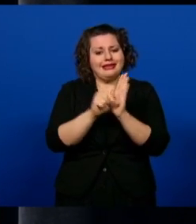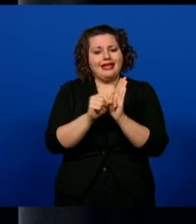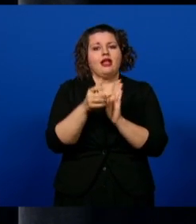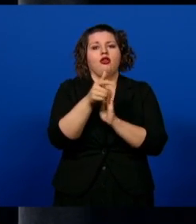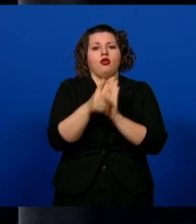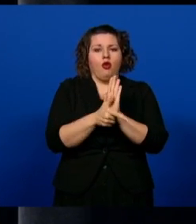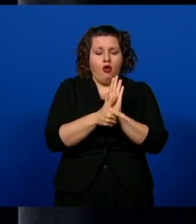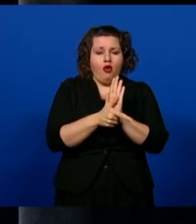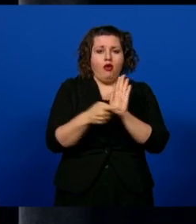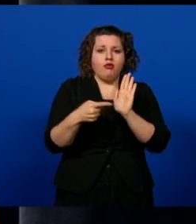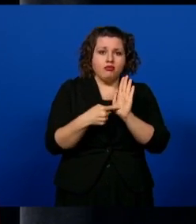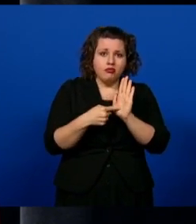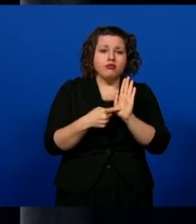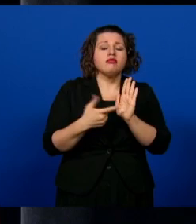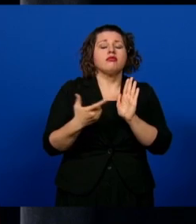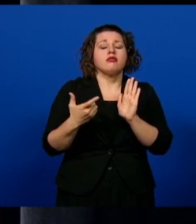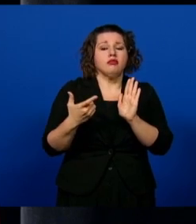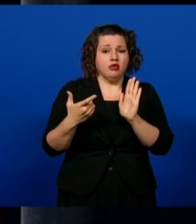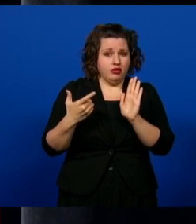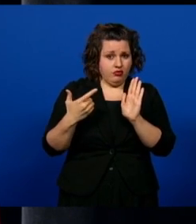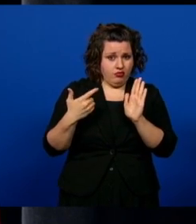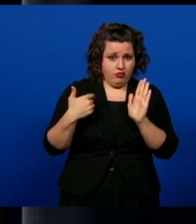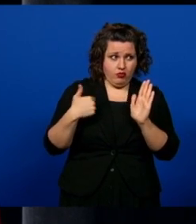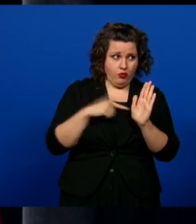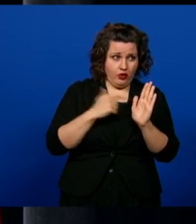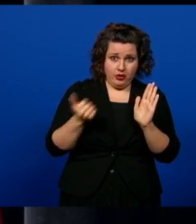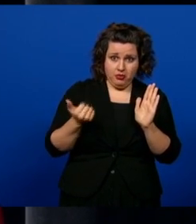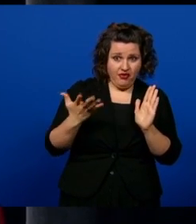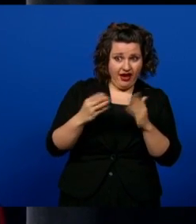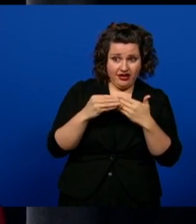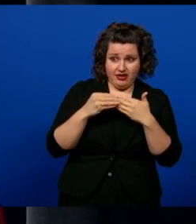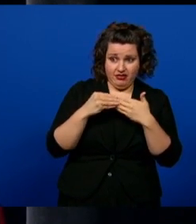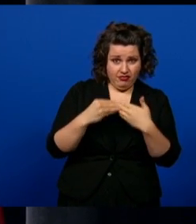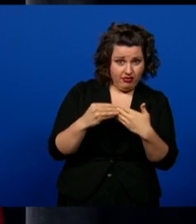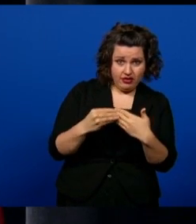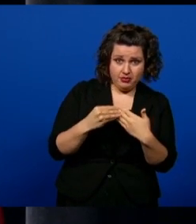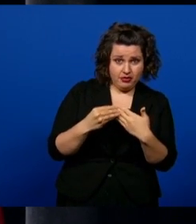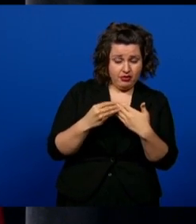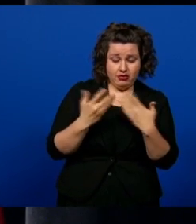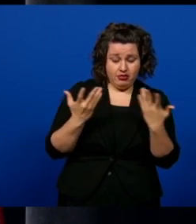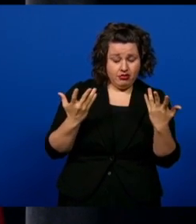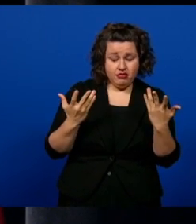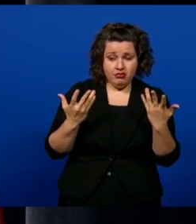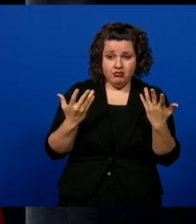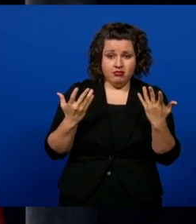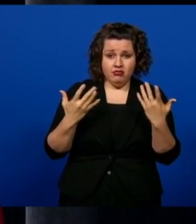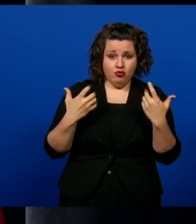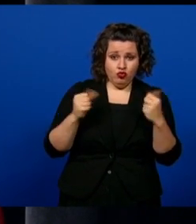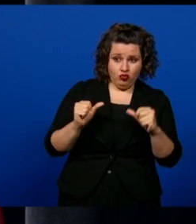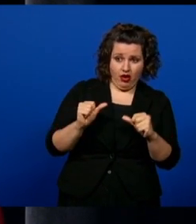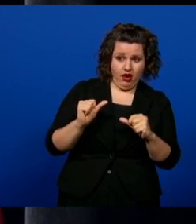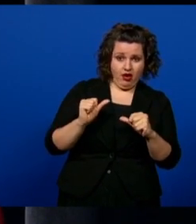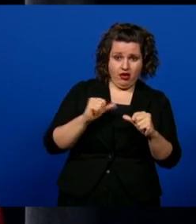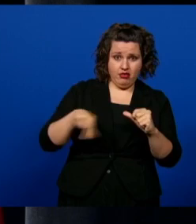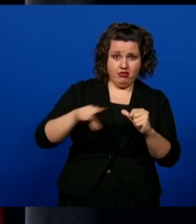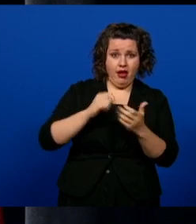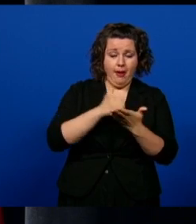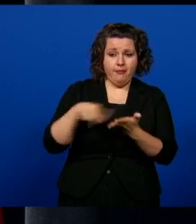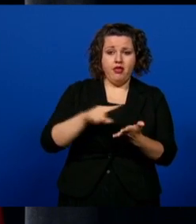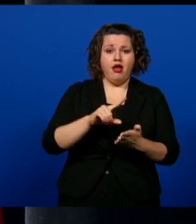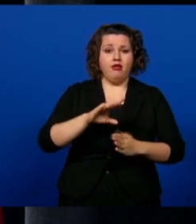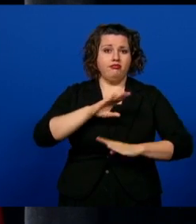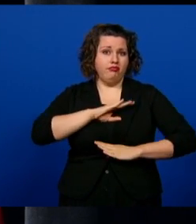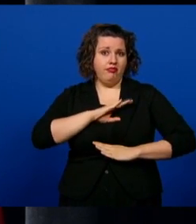we are doing everything we can, even providing a flexibility through the proclamation to help them